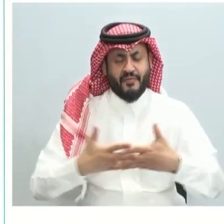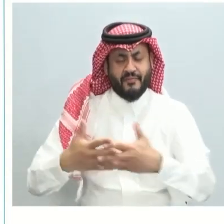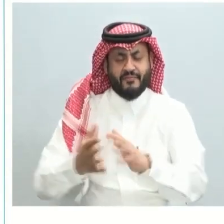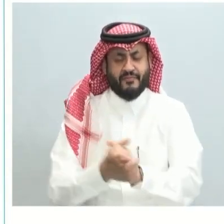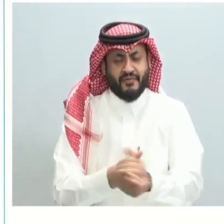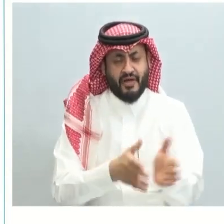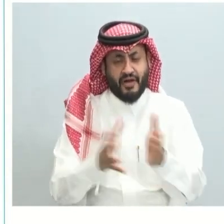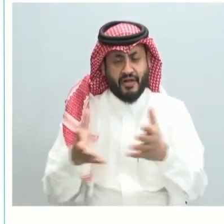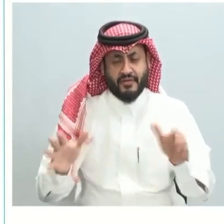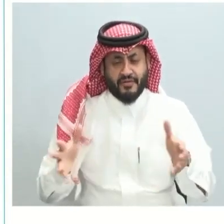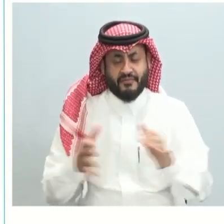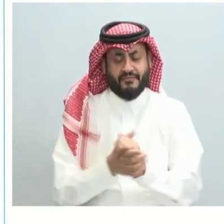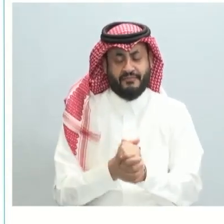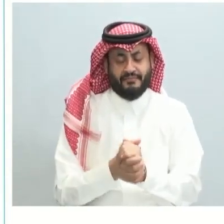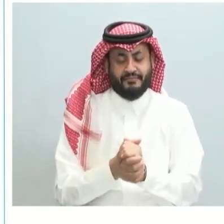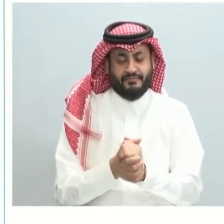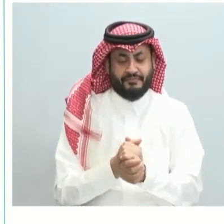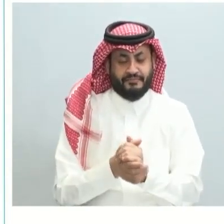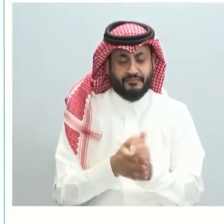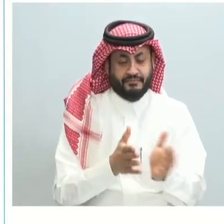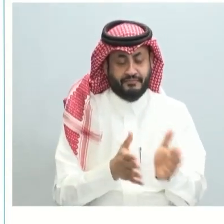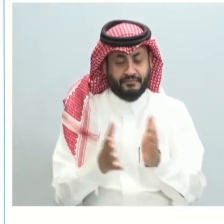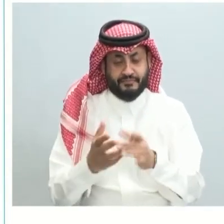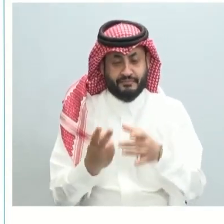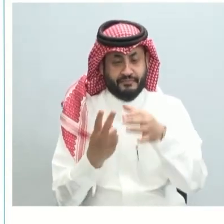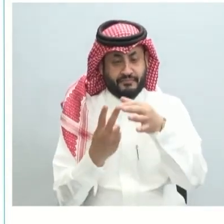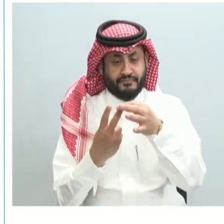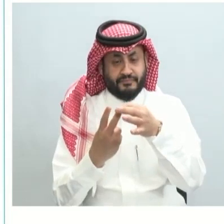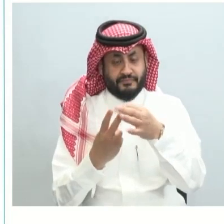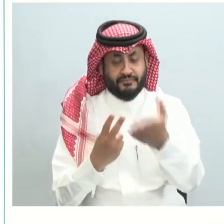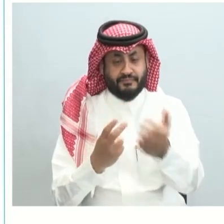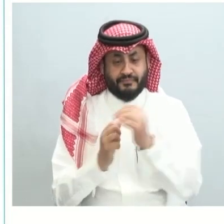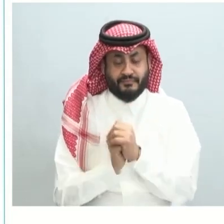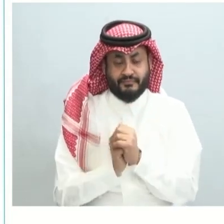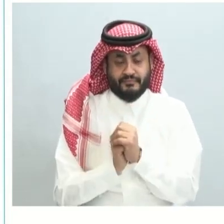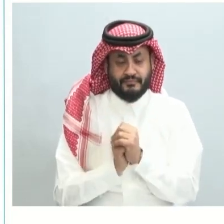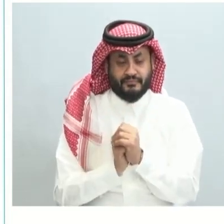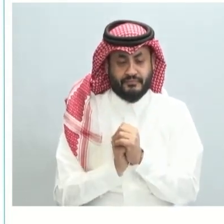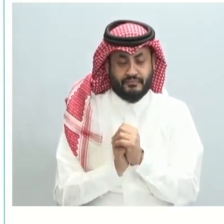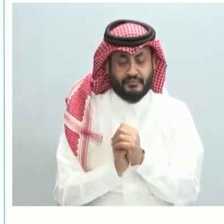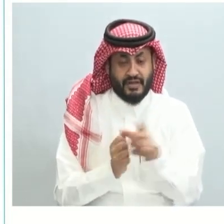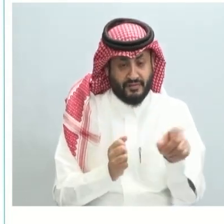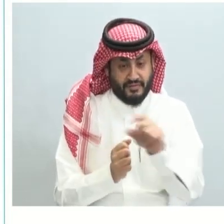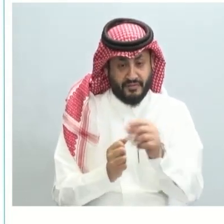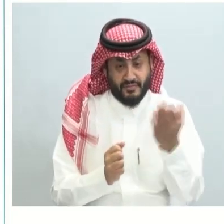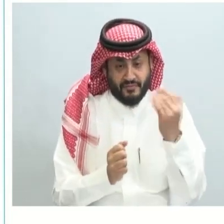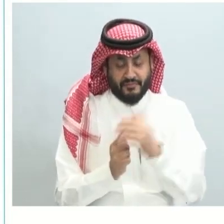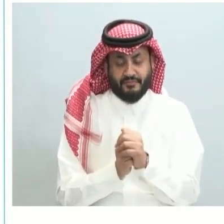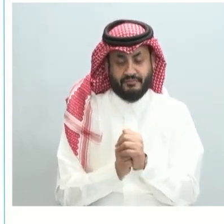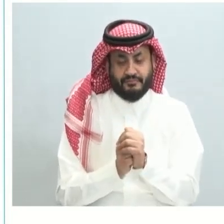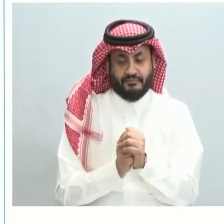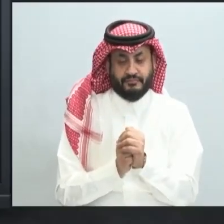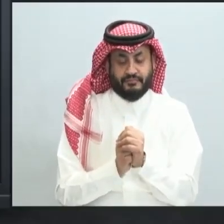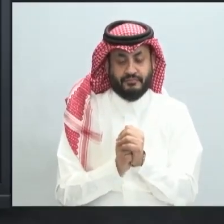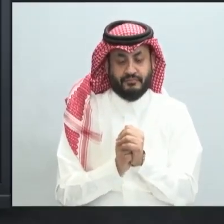after winter. Very good. Now let's listen for the second word, and we will do exactly the same.